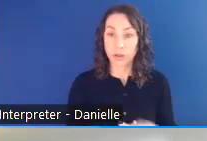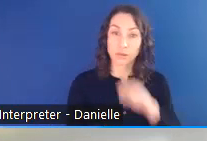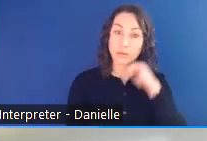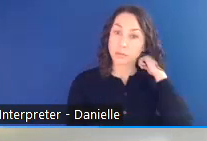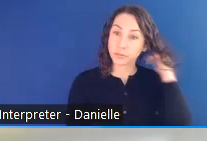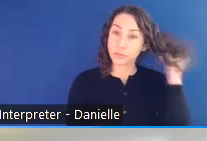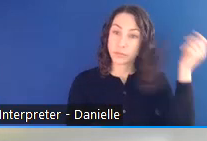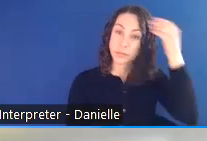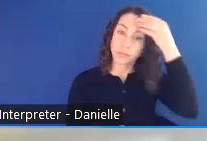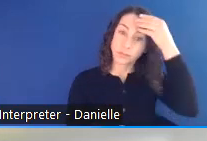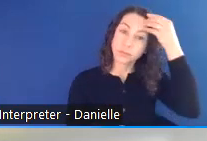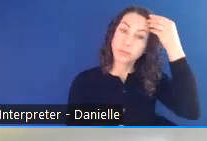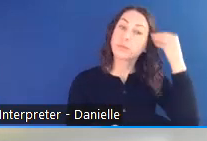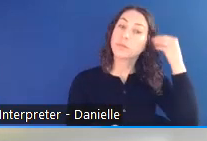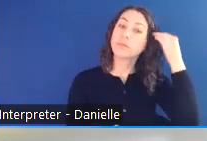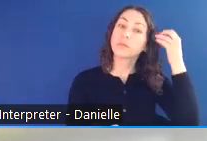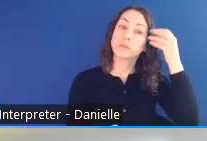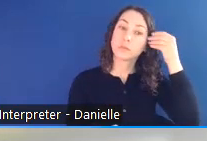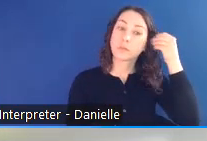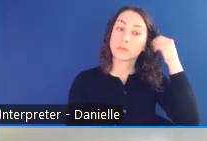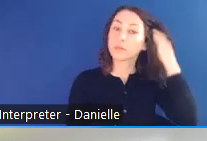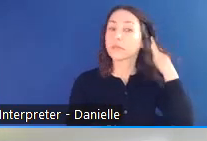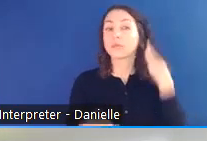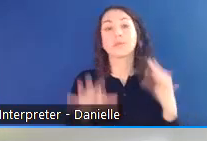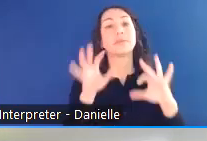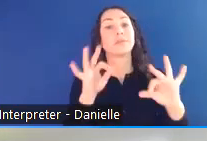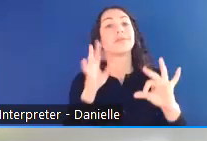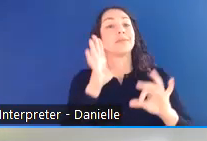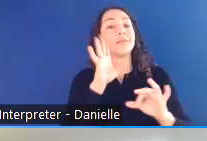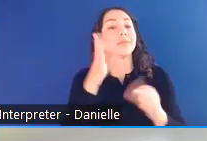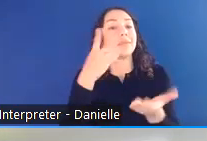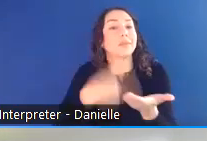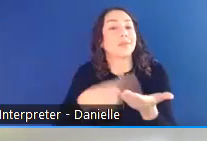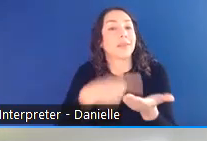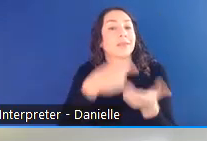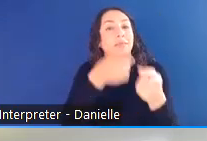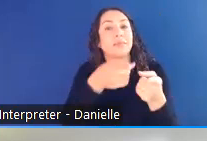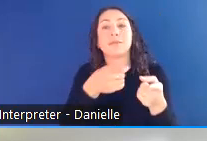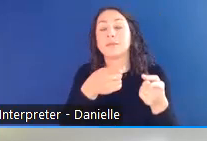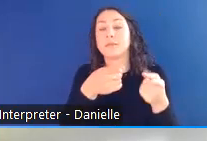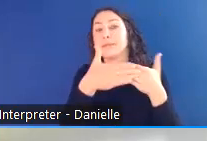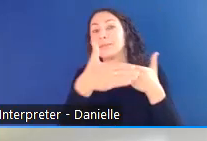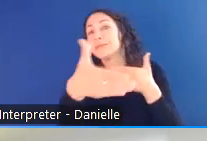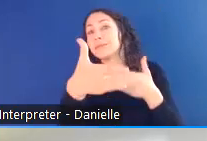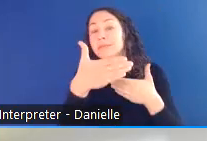Perfect. So next, we'll just discuss a couple available and upcoming resources. Next slide.